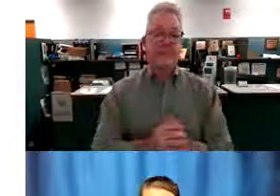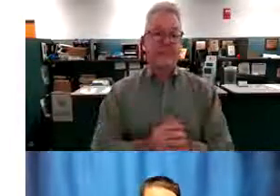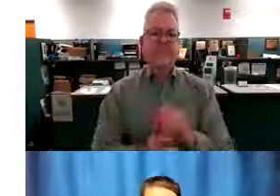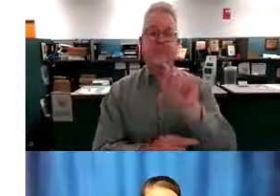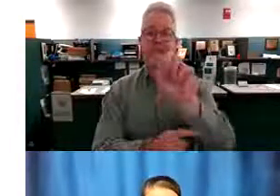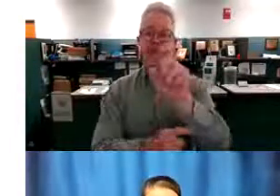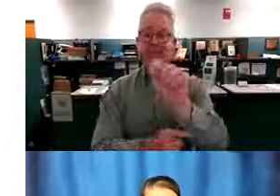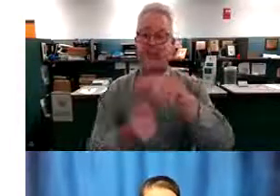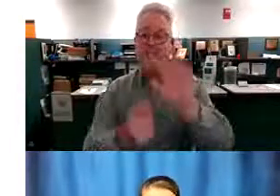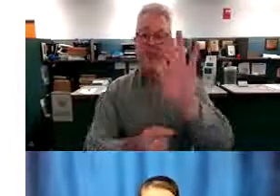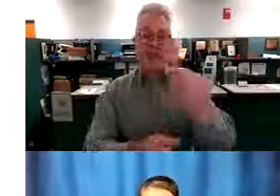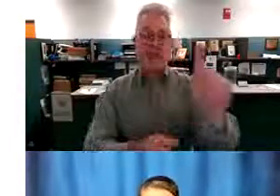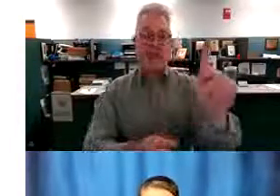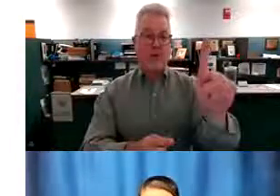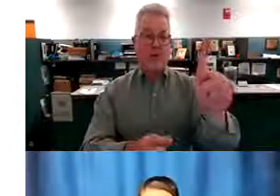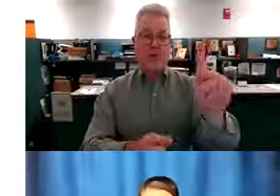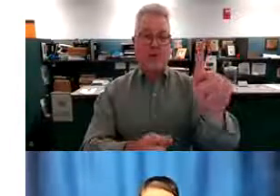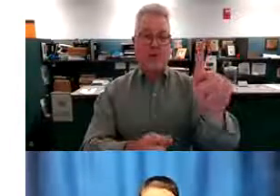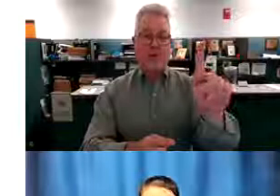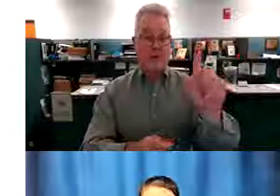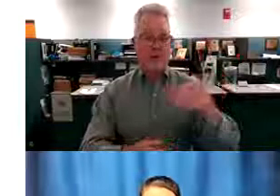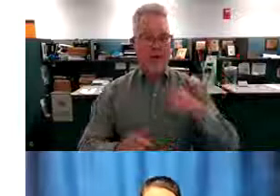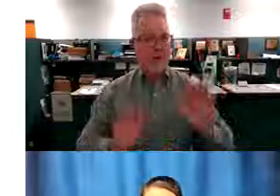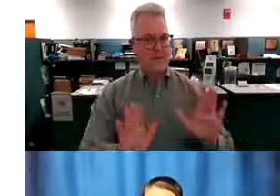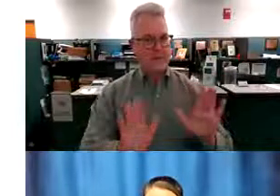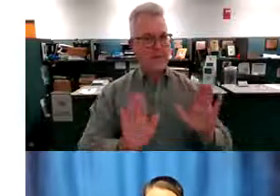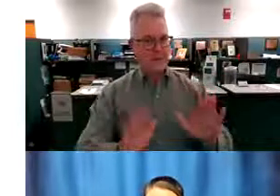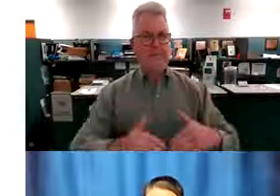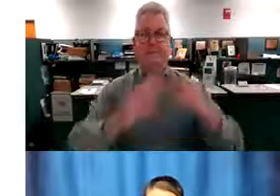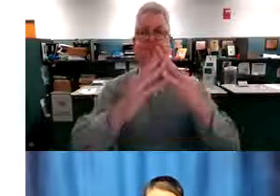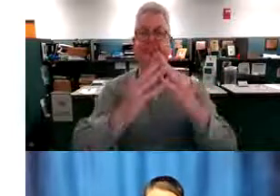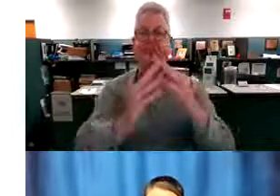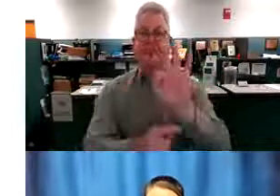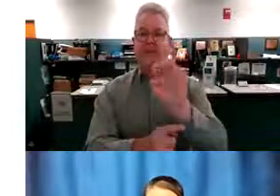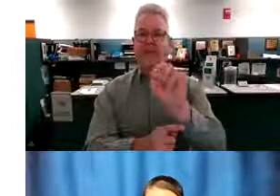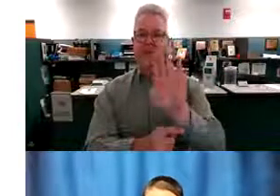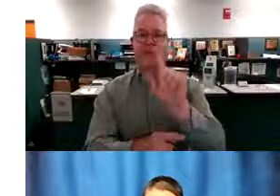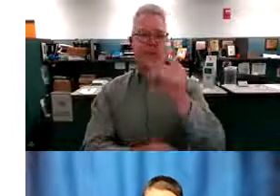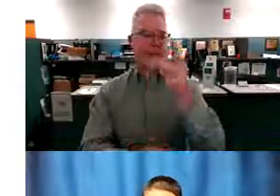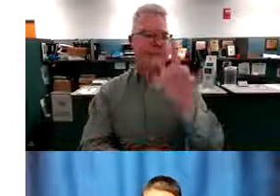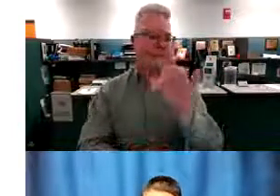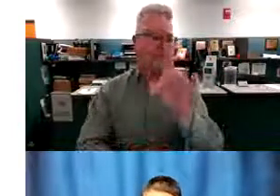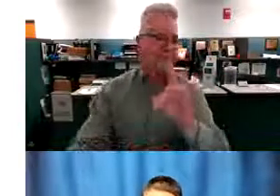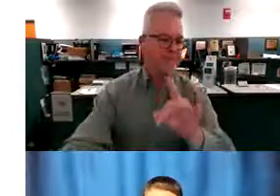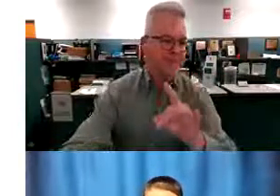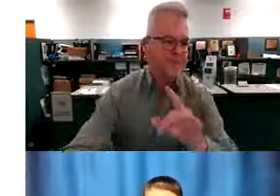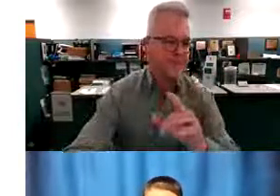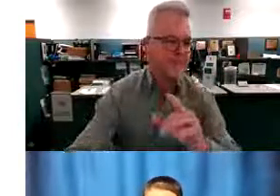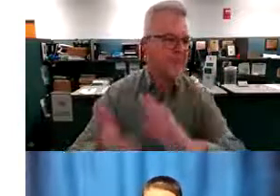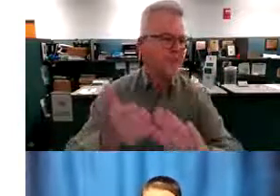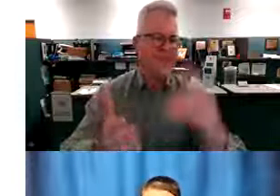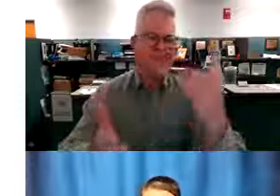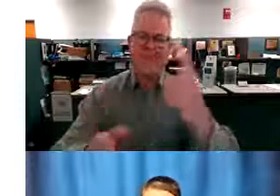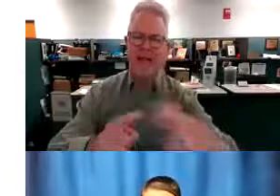but that's something that RIDO is doing. So moving on from there, text to 911, I've really been pushing that. And in February